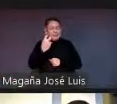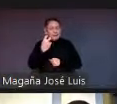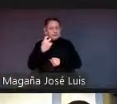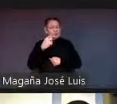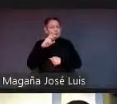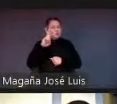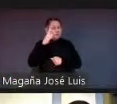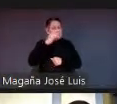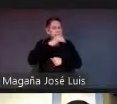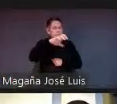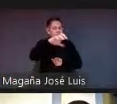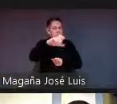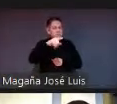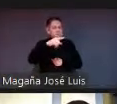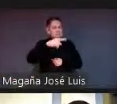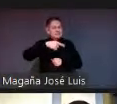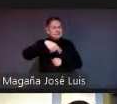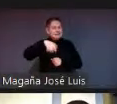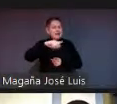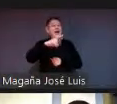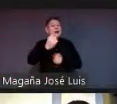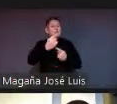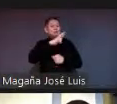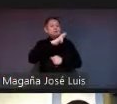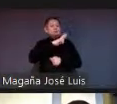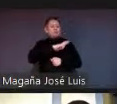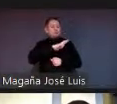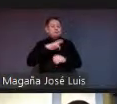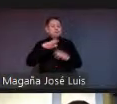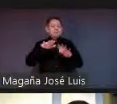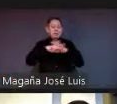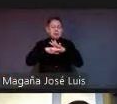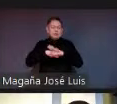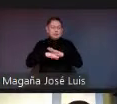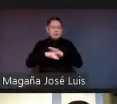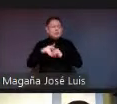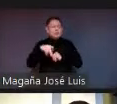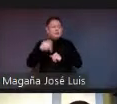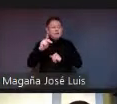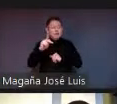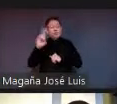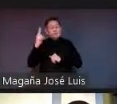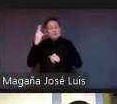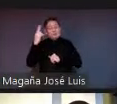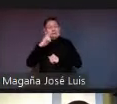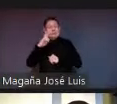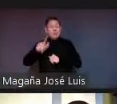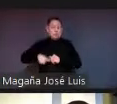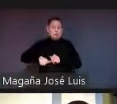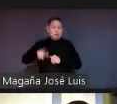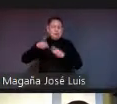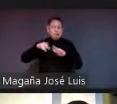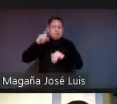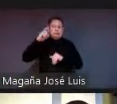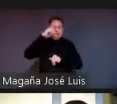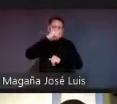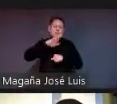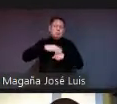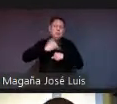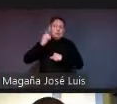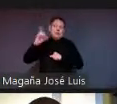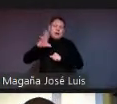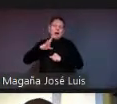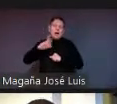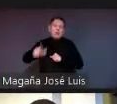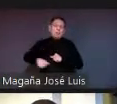public institutions, it's much more difficult, particularly in Mexico, because the public institutions have their own